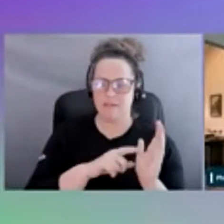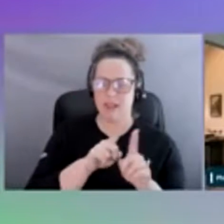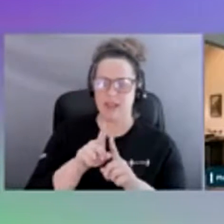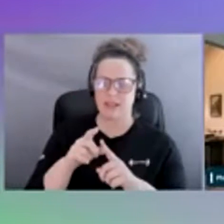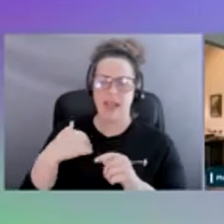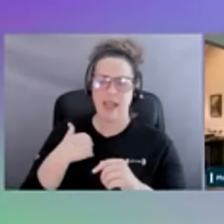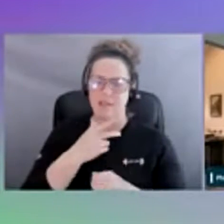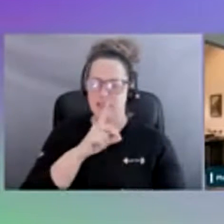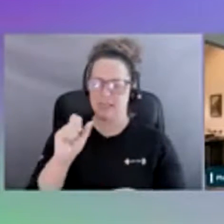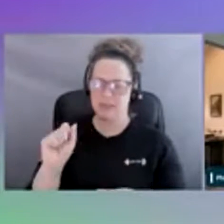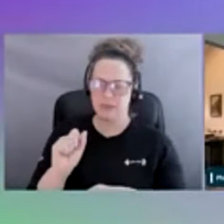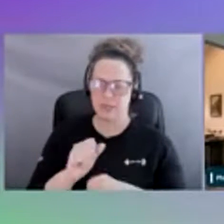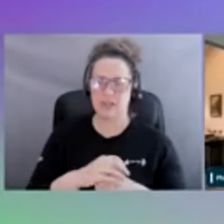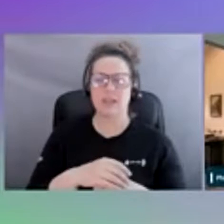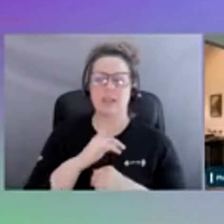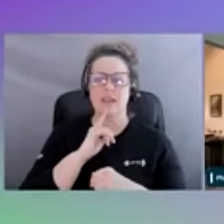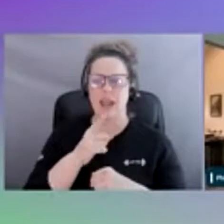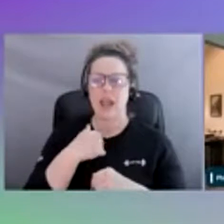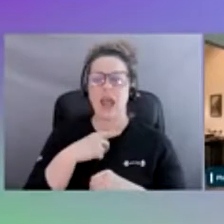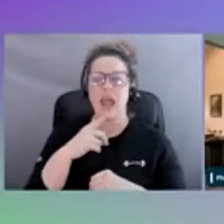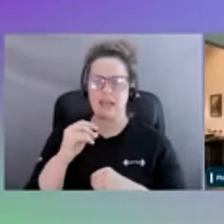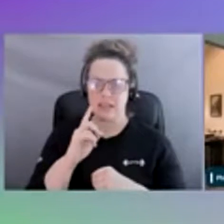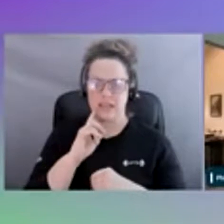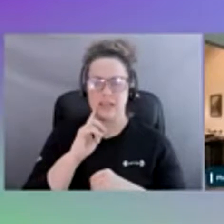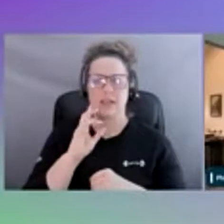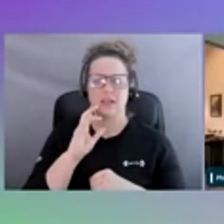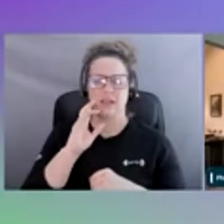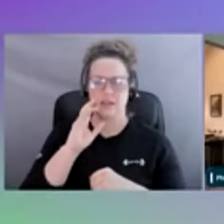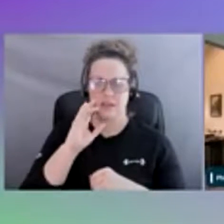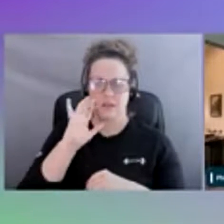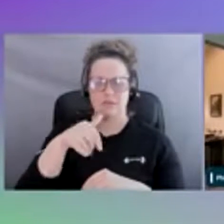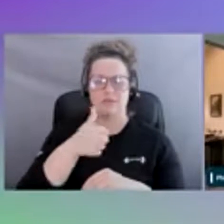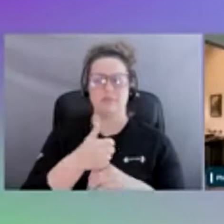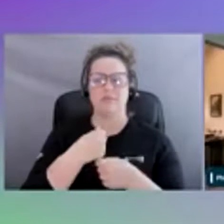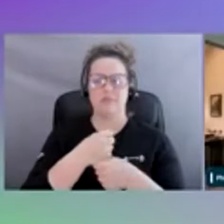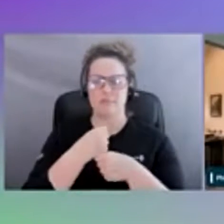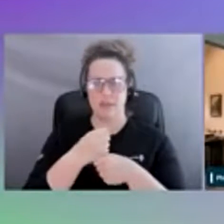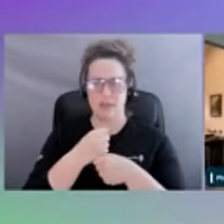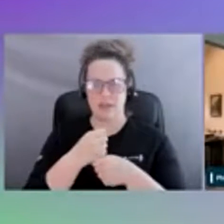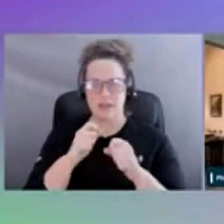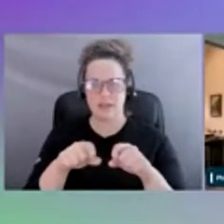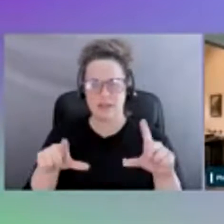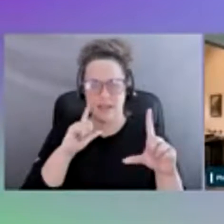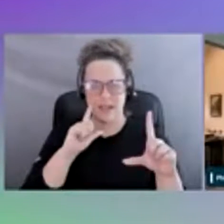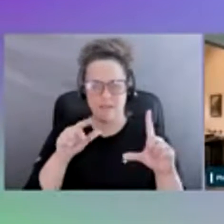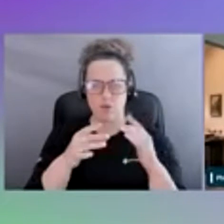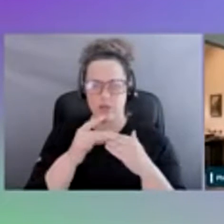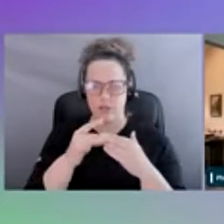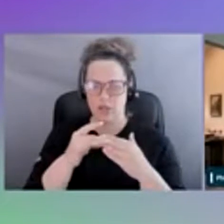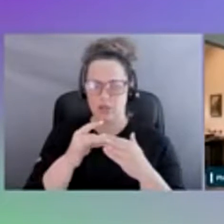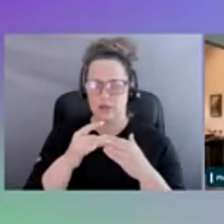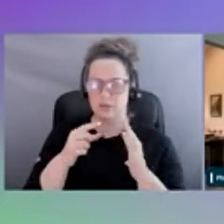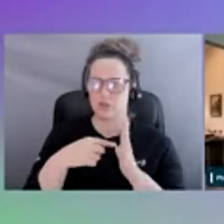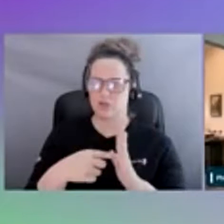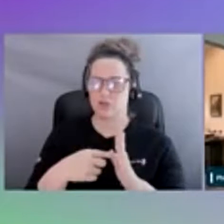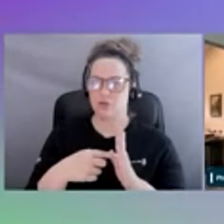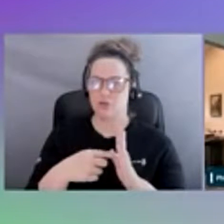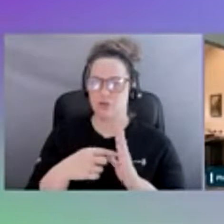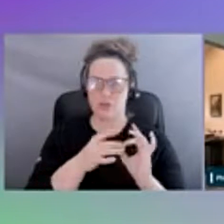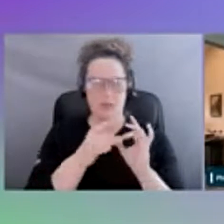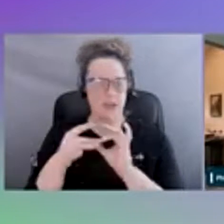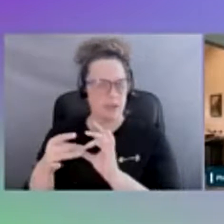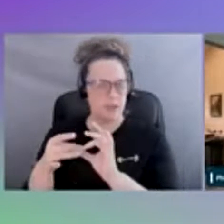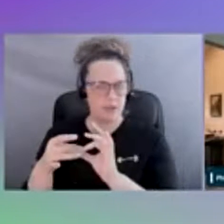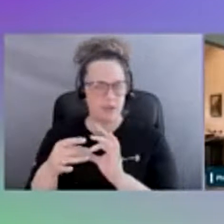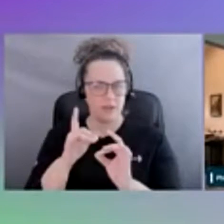having a disability. And actually, I did create a slide once for leadership, which showed the link between, it